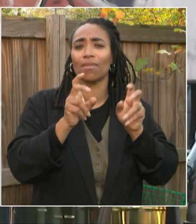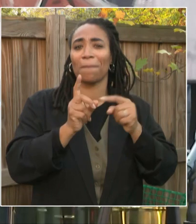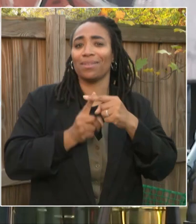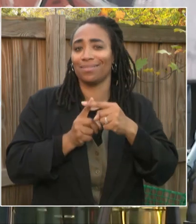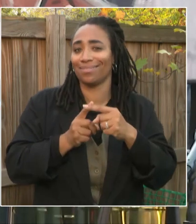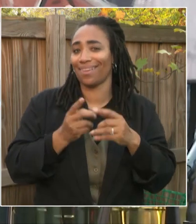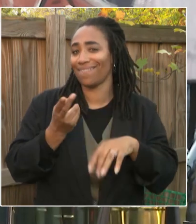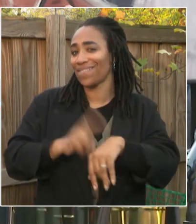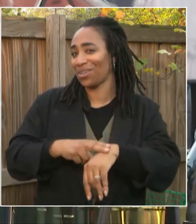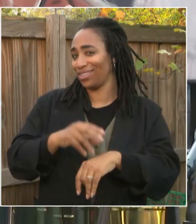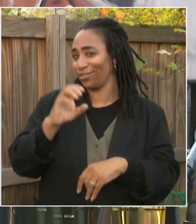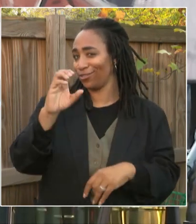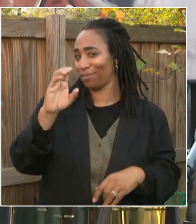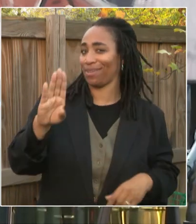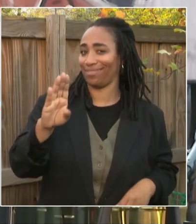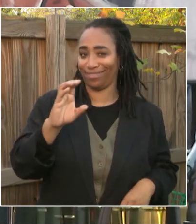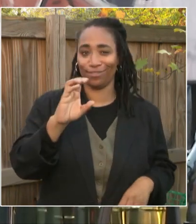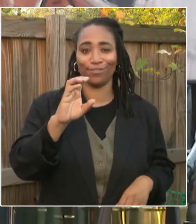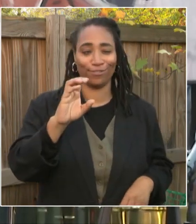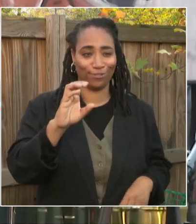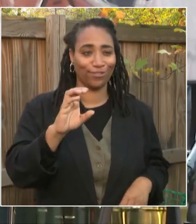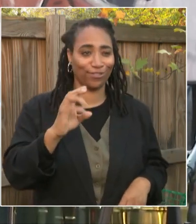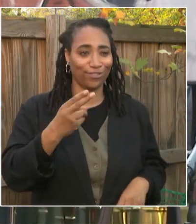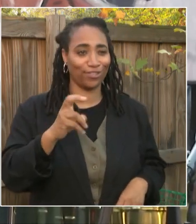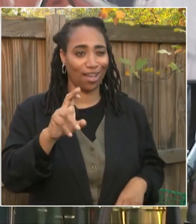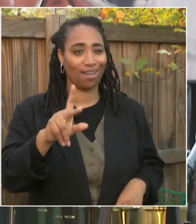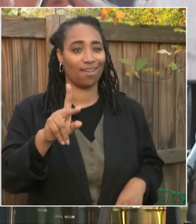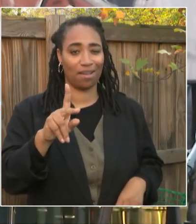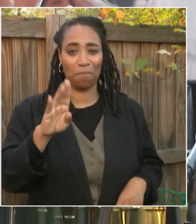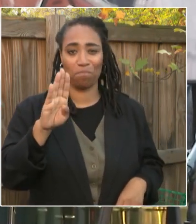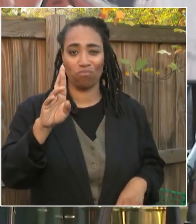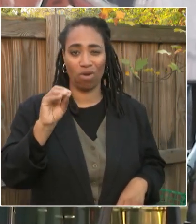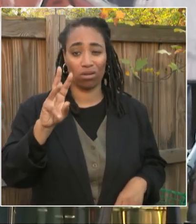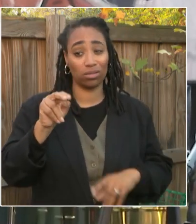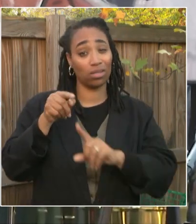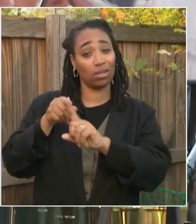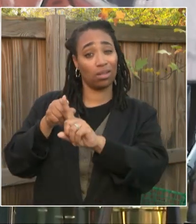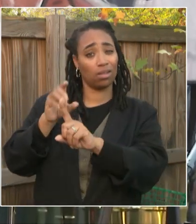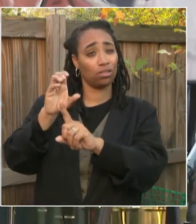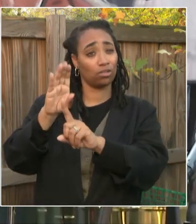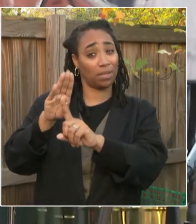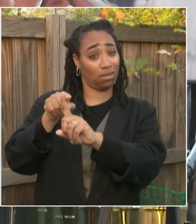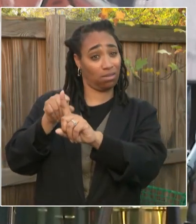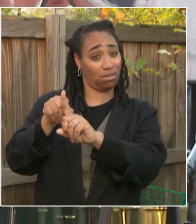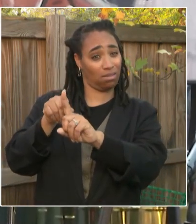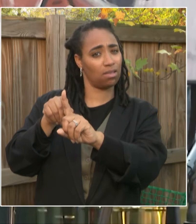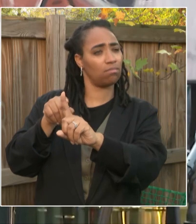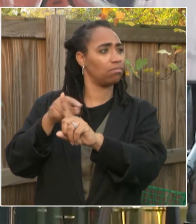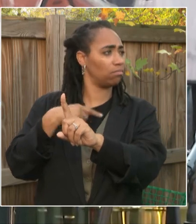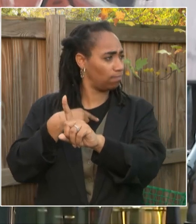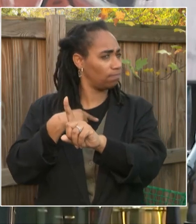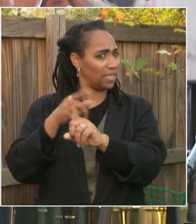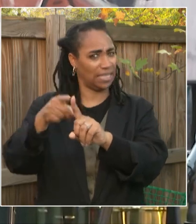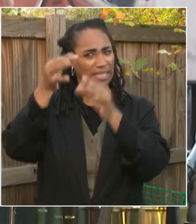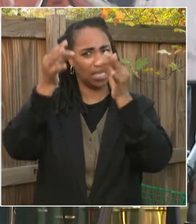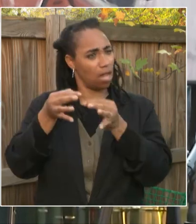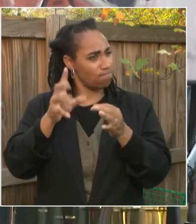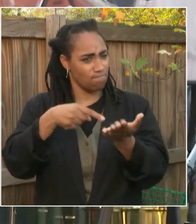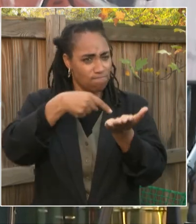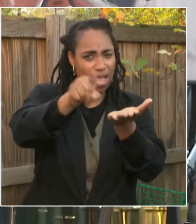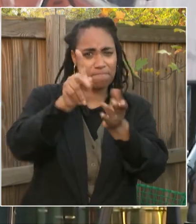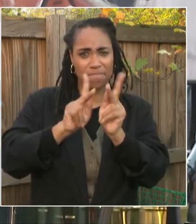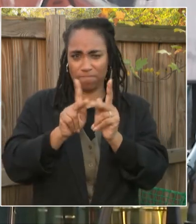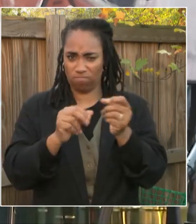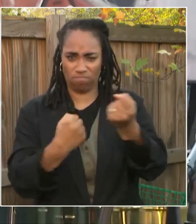on, Chuck decided, I got to play the beat. And that's when it all exploded. Now, people